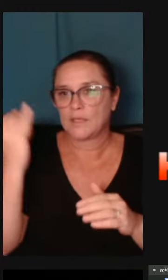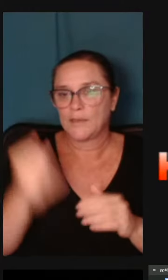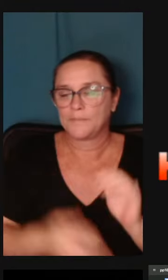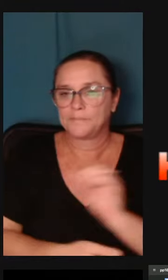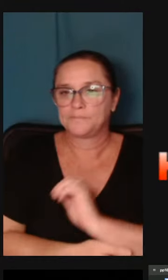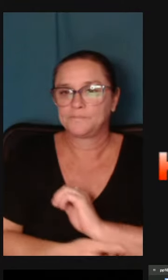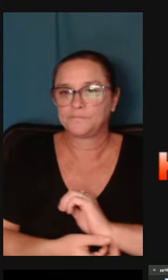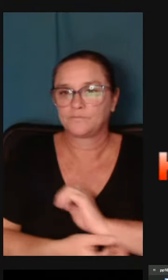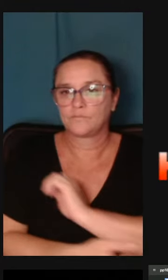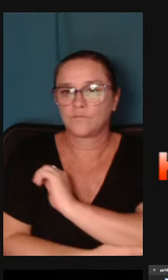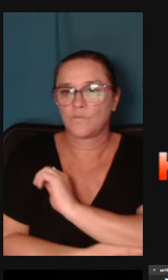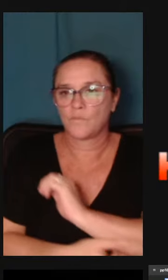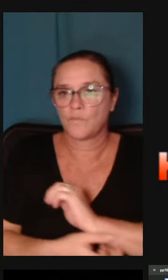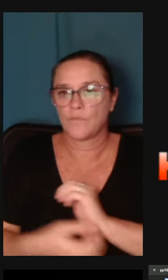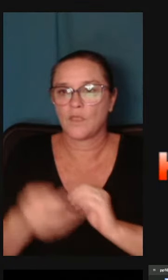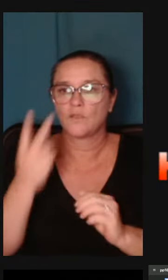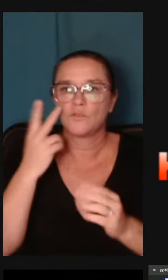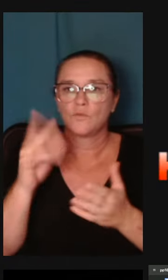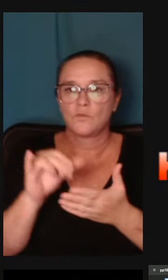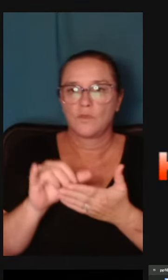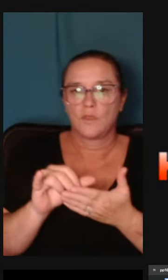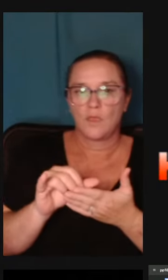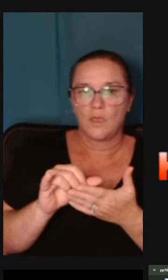where you see that